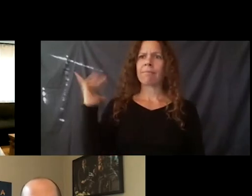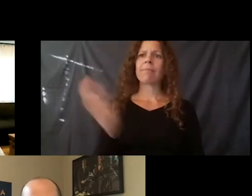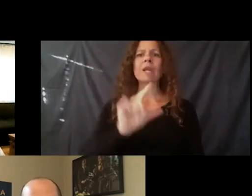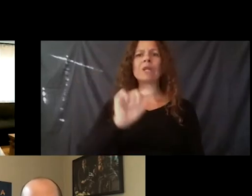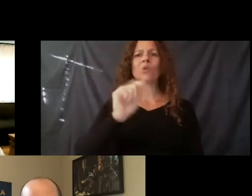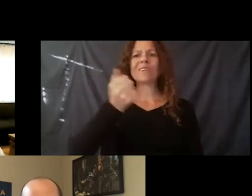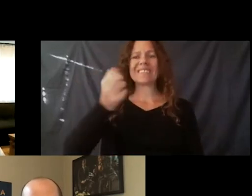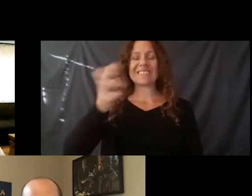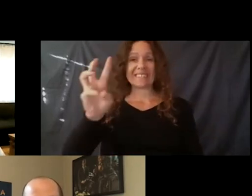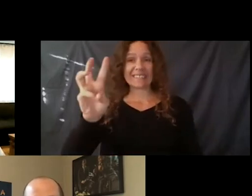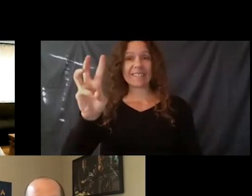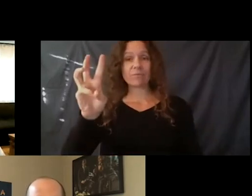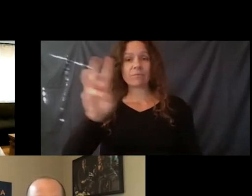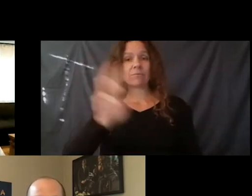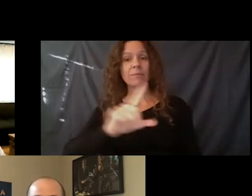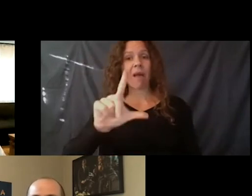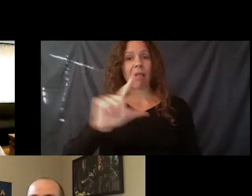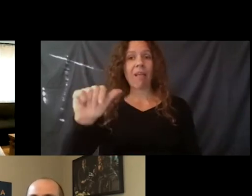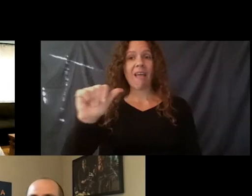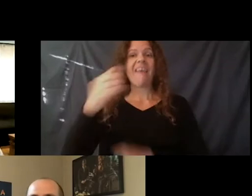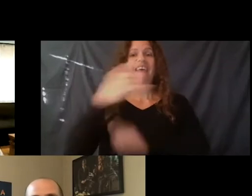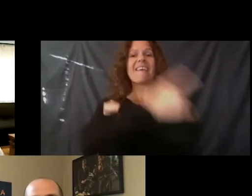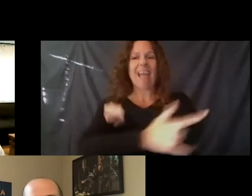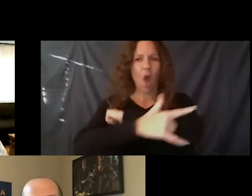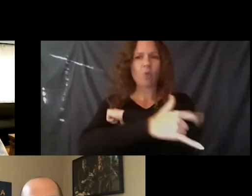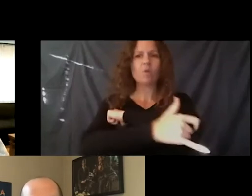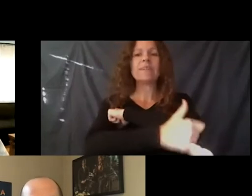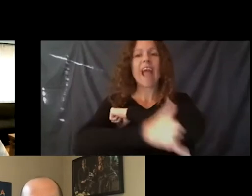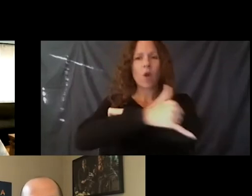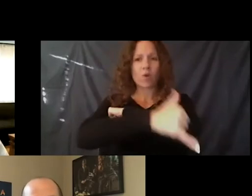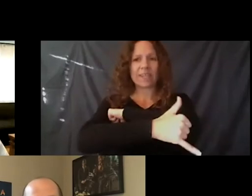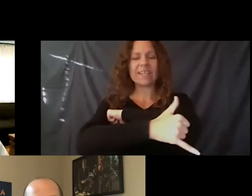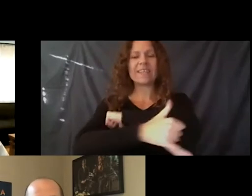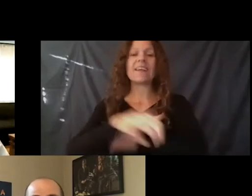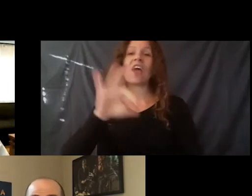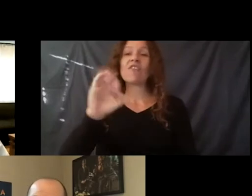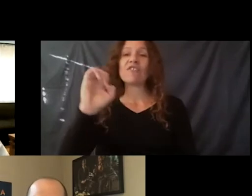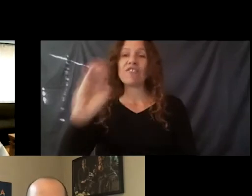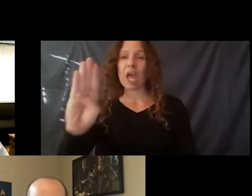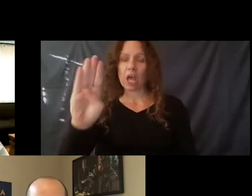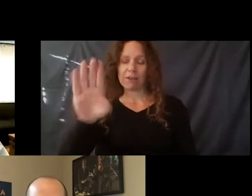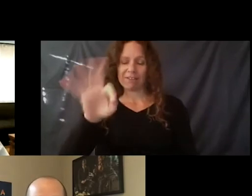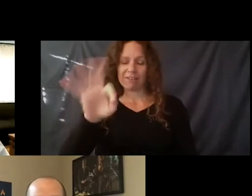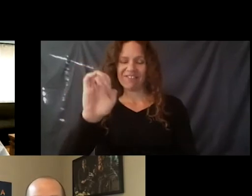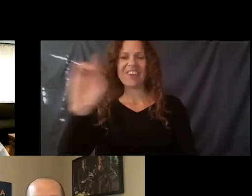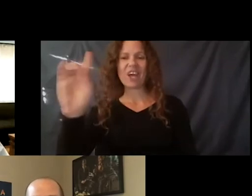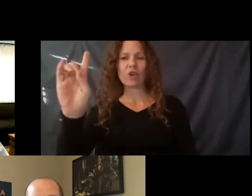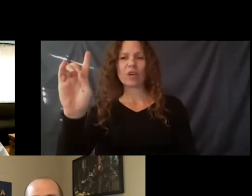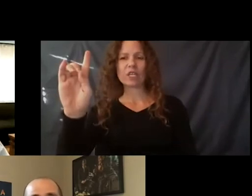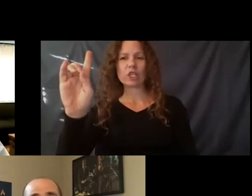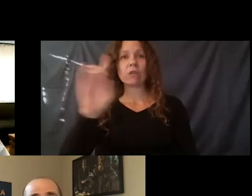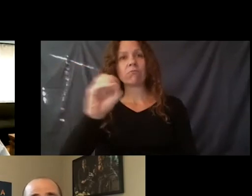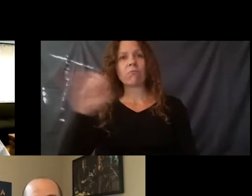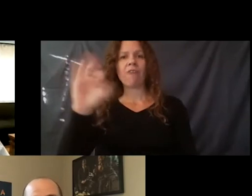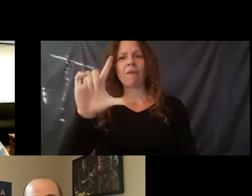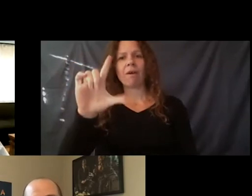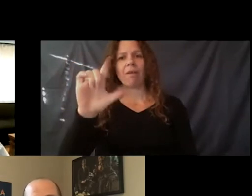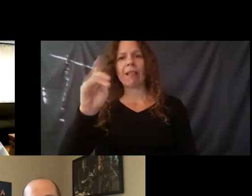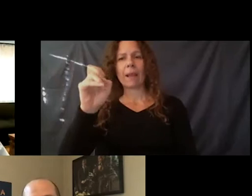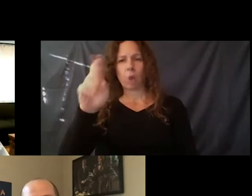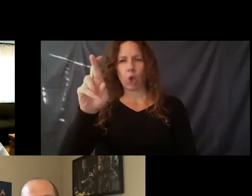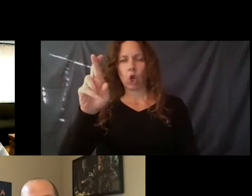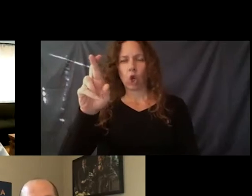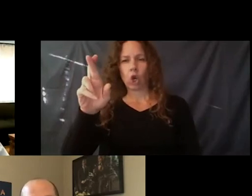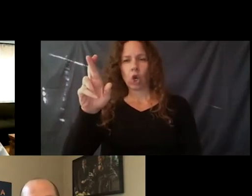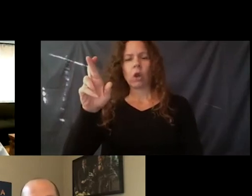I was at the LA County Federation of Labor, we were constantly, and still are in many ways, confronting the